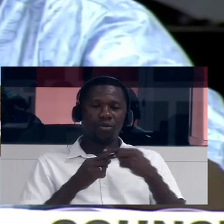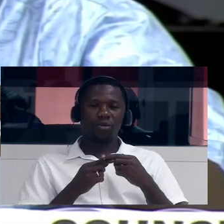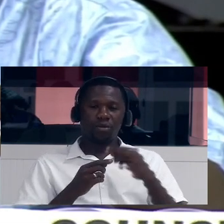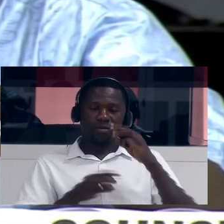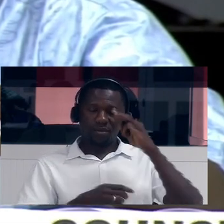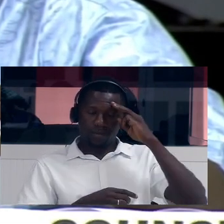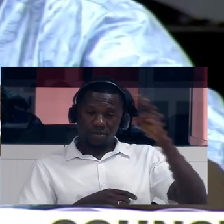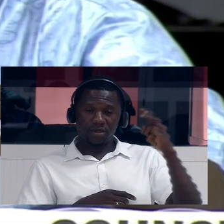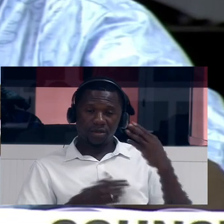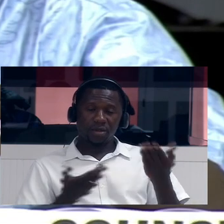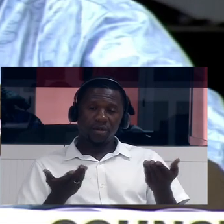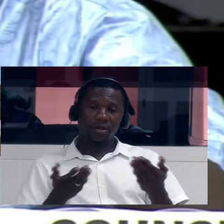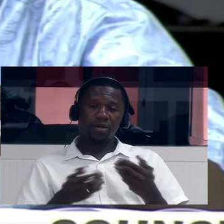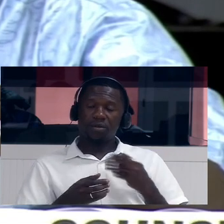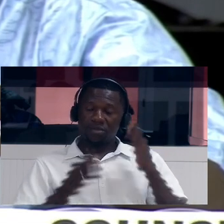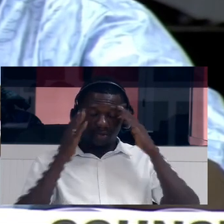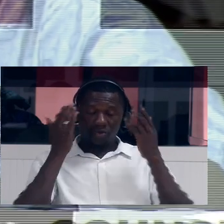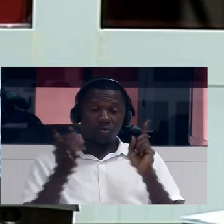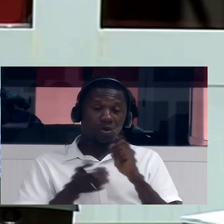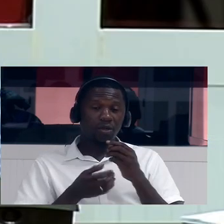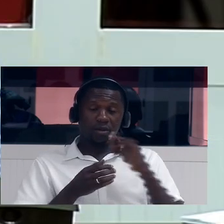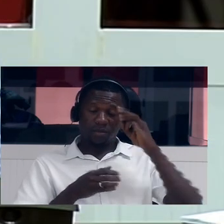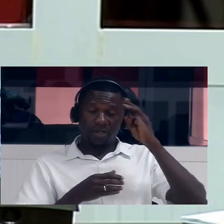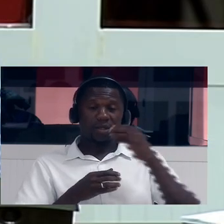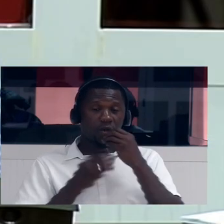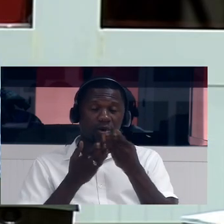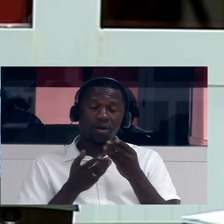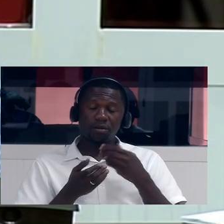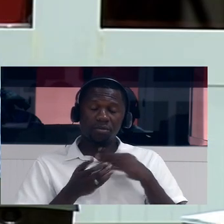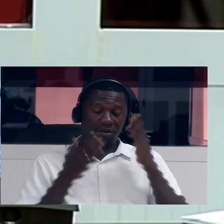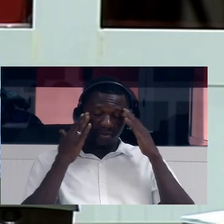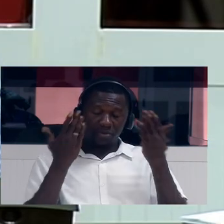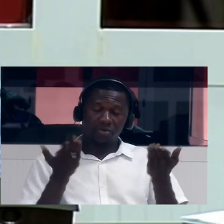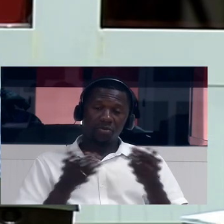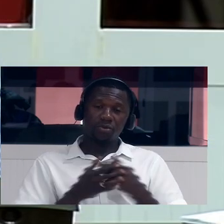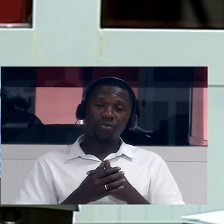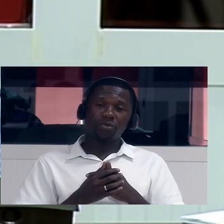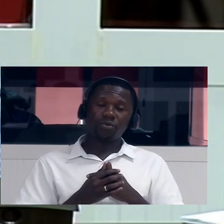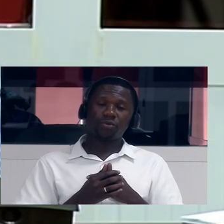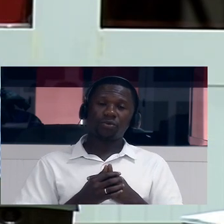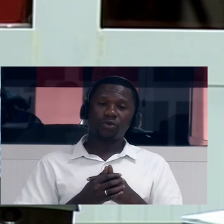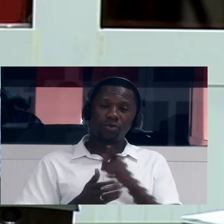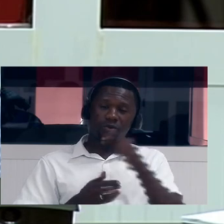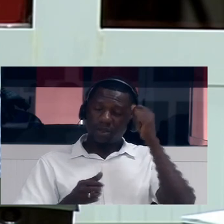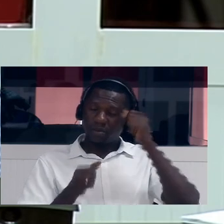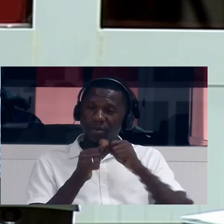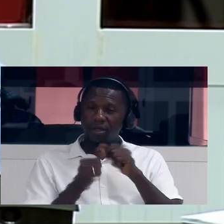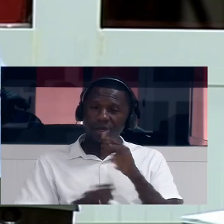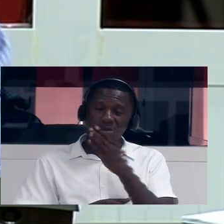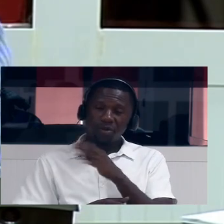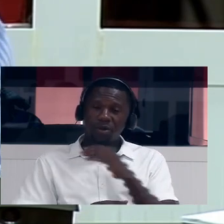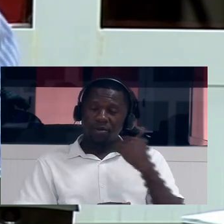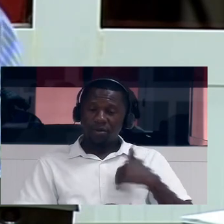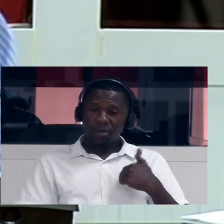I don't know what he could have said, but I didn't say that anyway. Do you remember anybody saying something like that? Not at